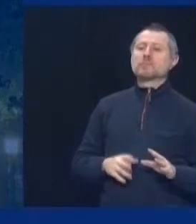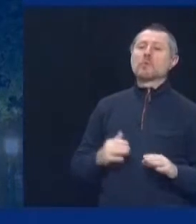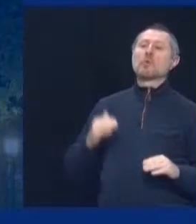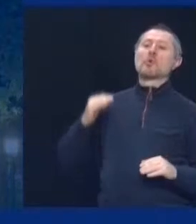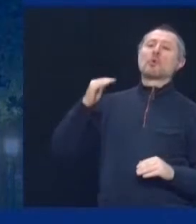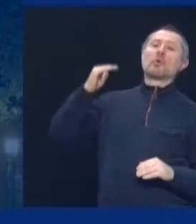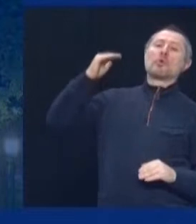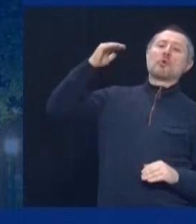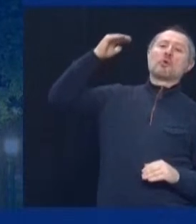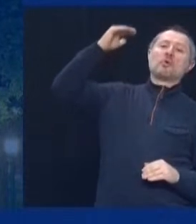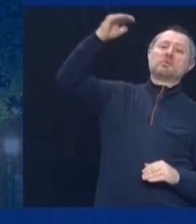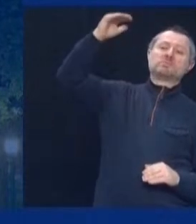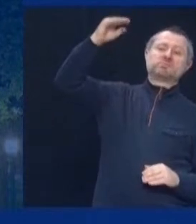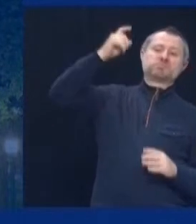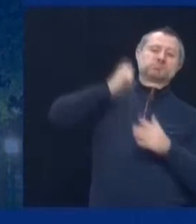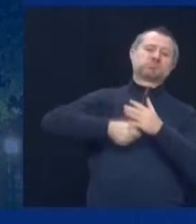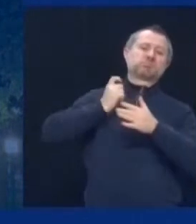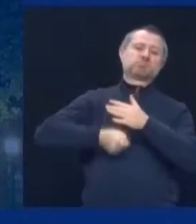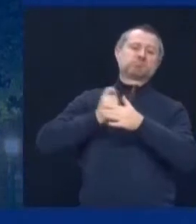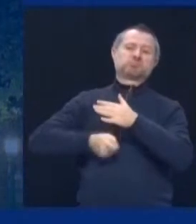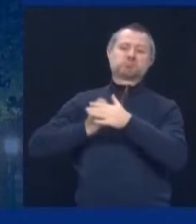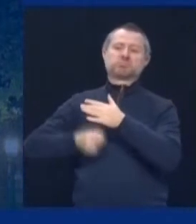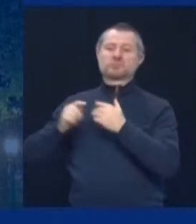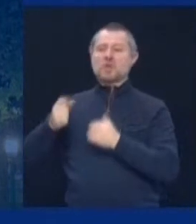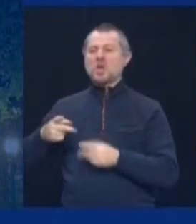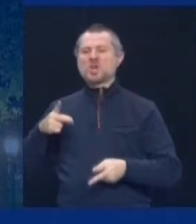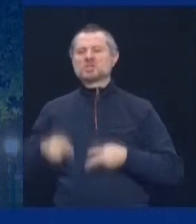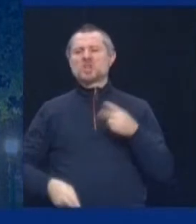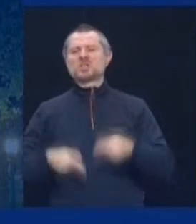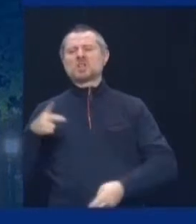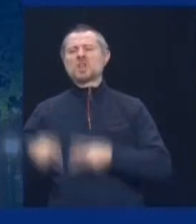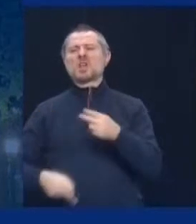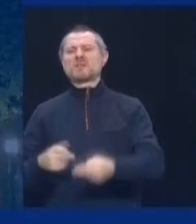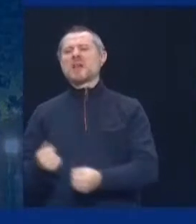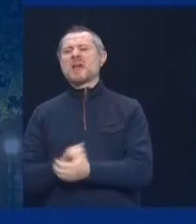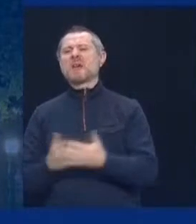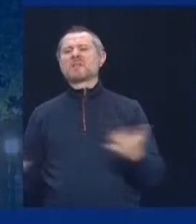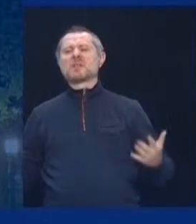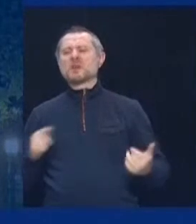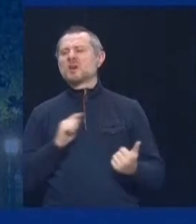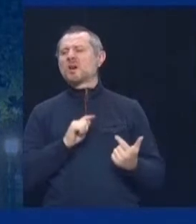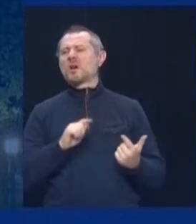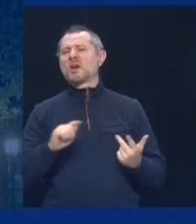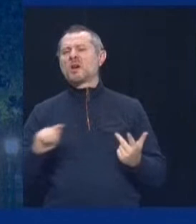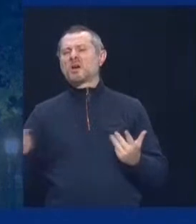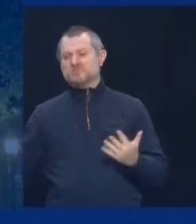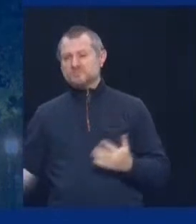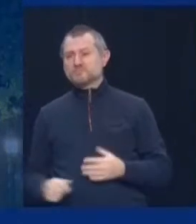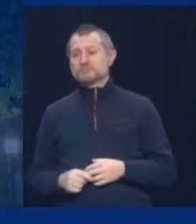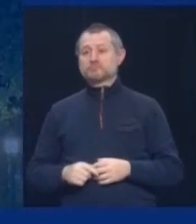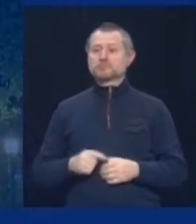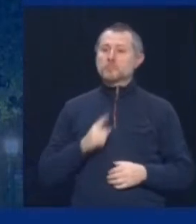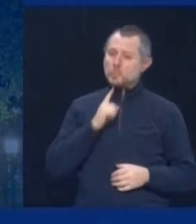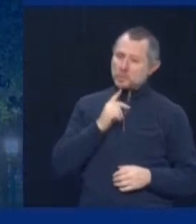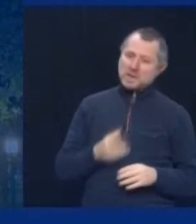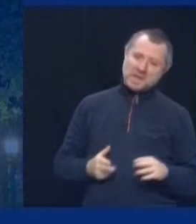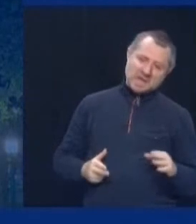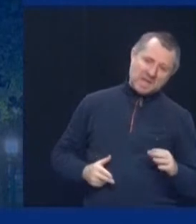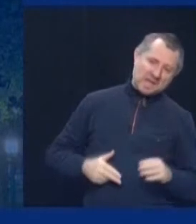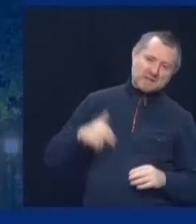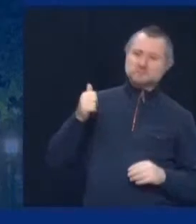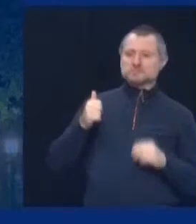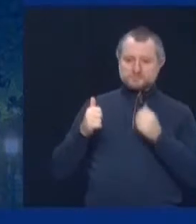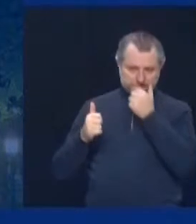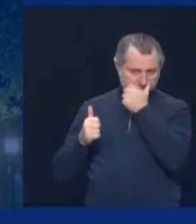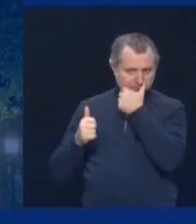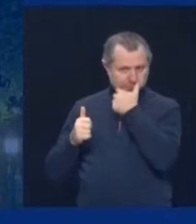cuts in almost every service. This would be the highest deficit in the history of the state of New